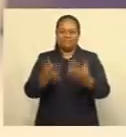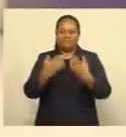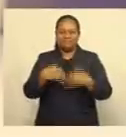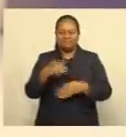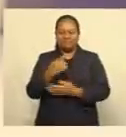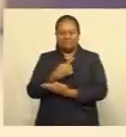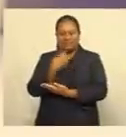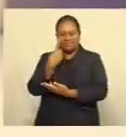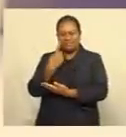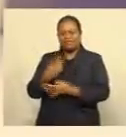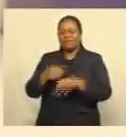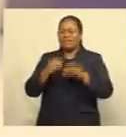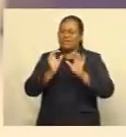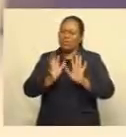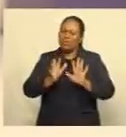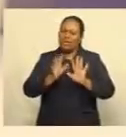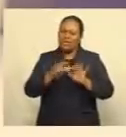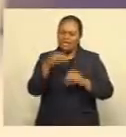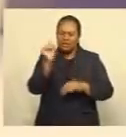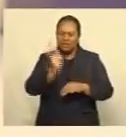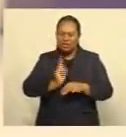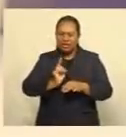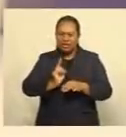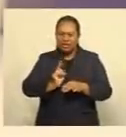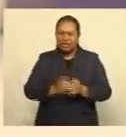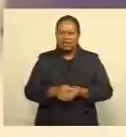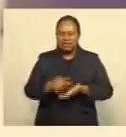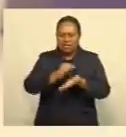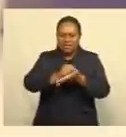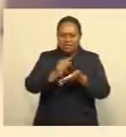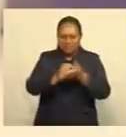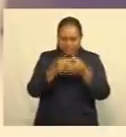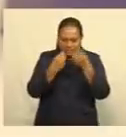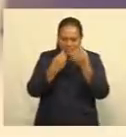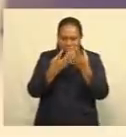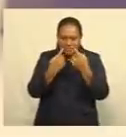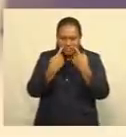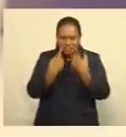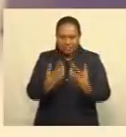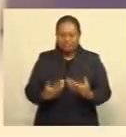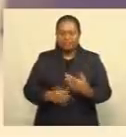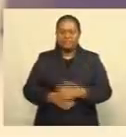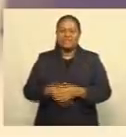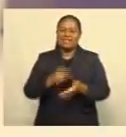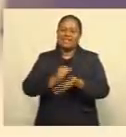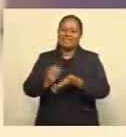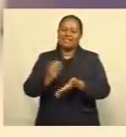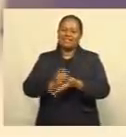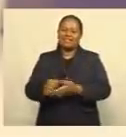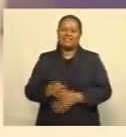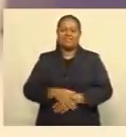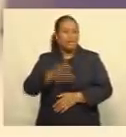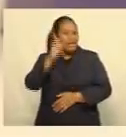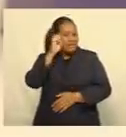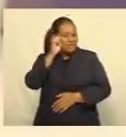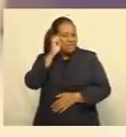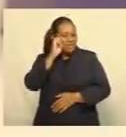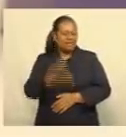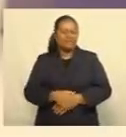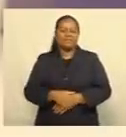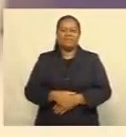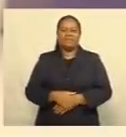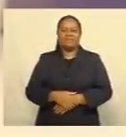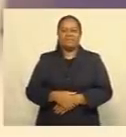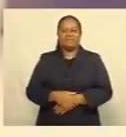awaiting today's Aussie retail sales data, and on release it showed March retail sales surpassed expectations as soaring